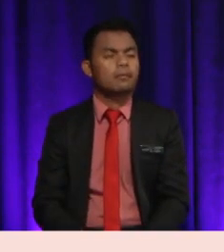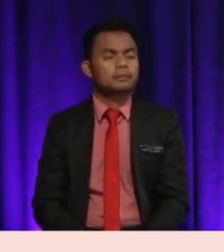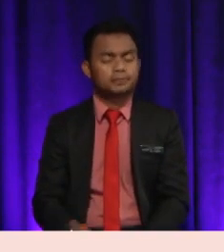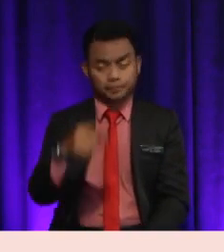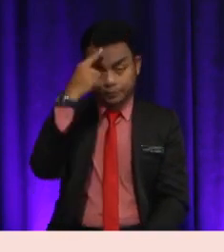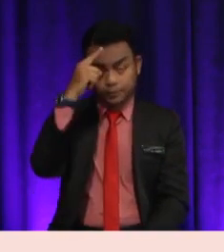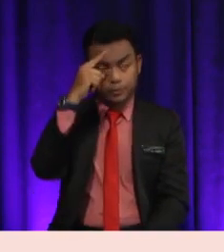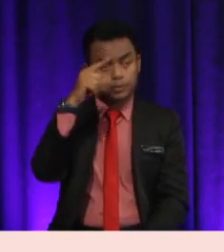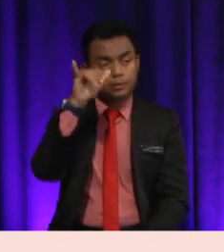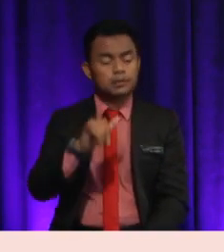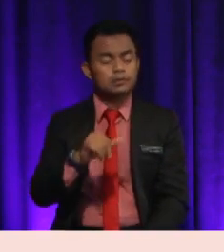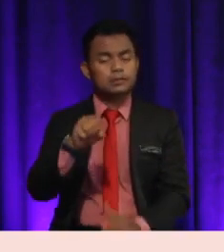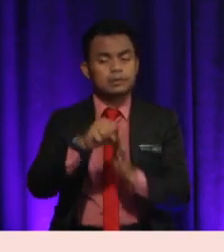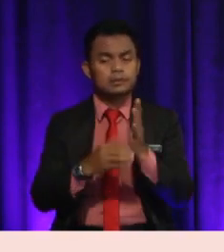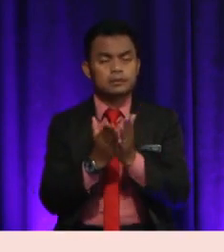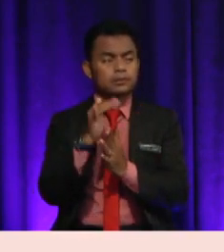part, anyone?